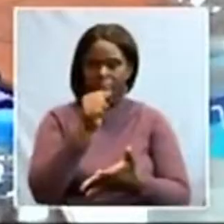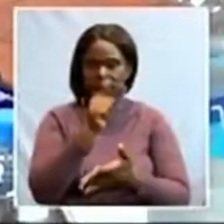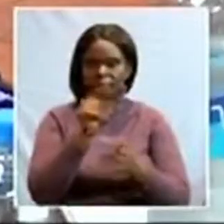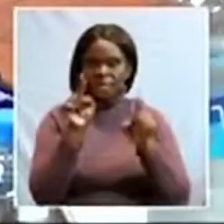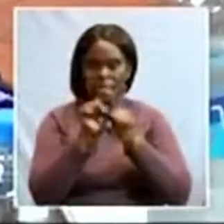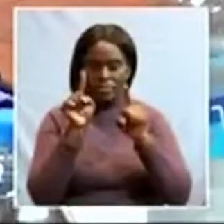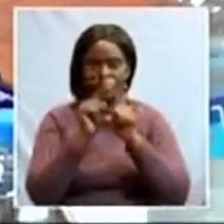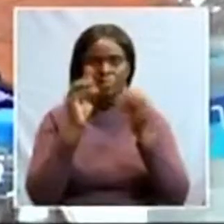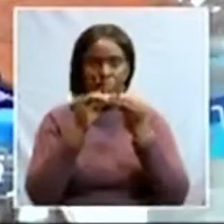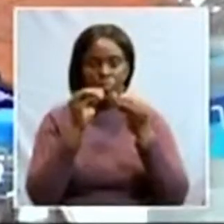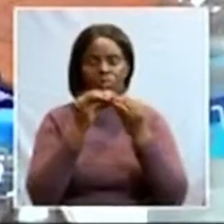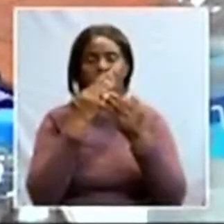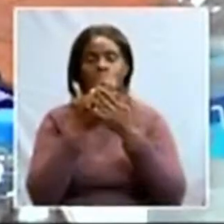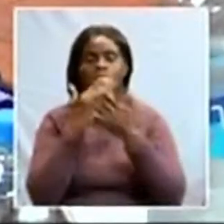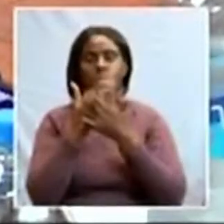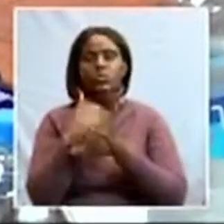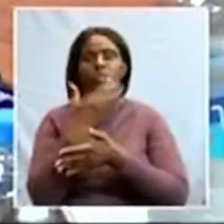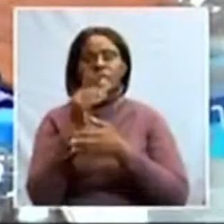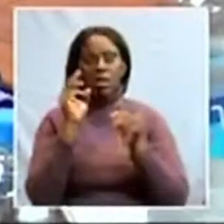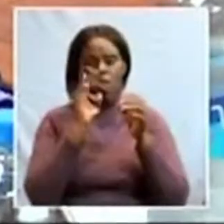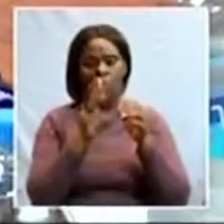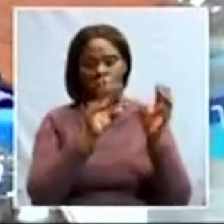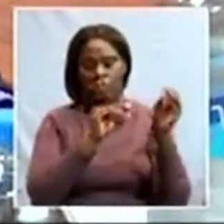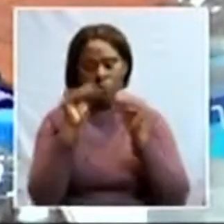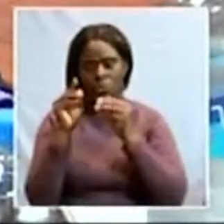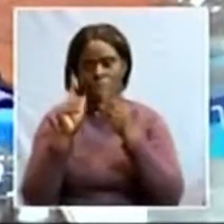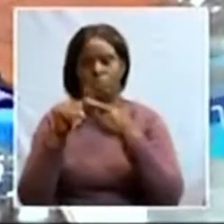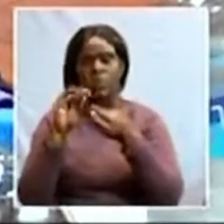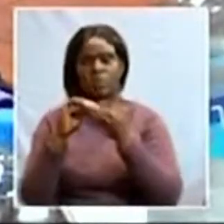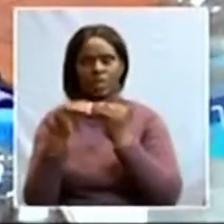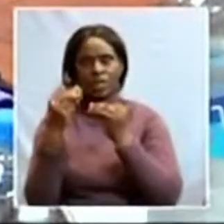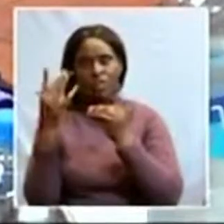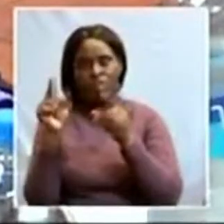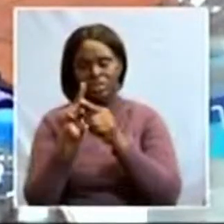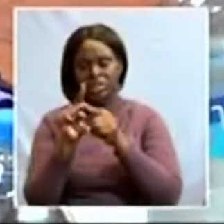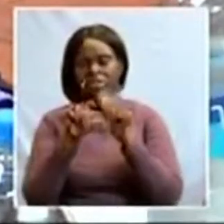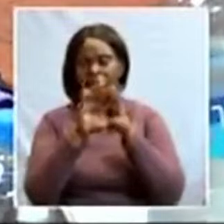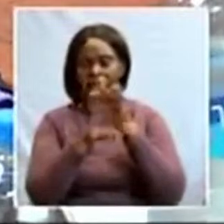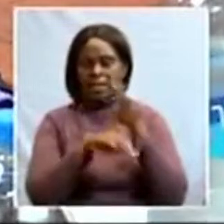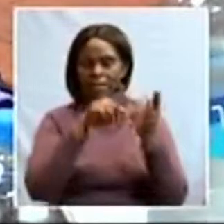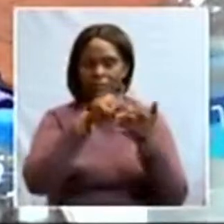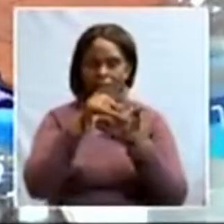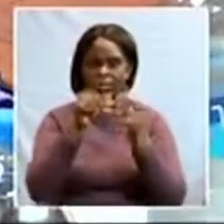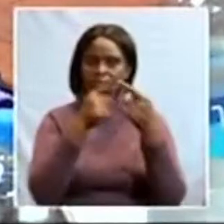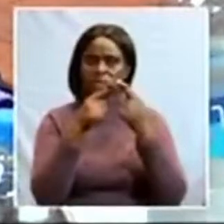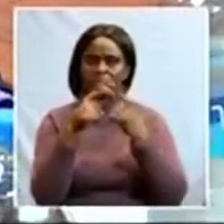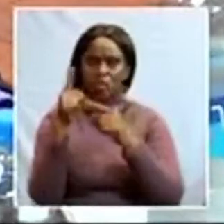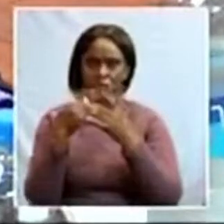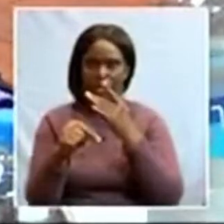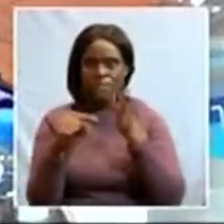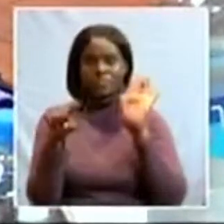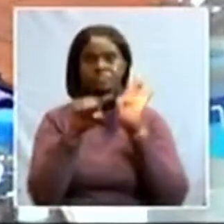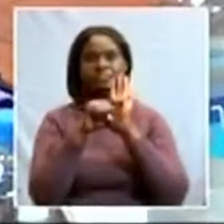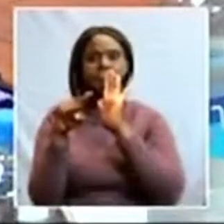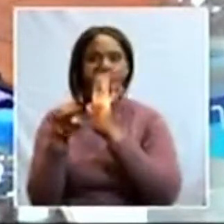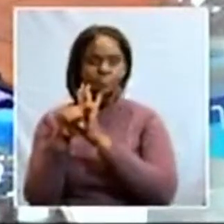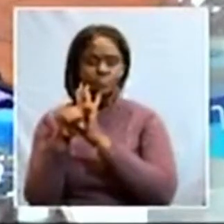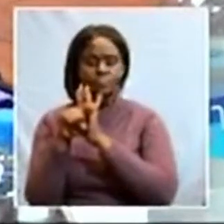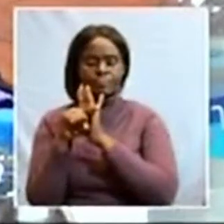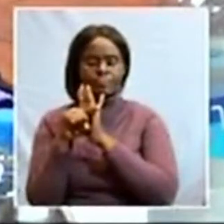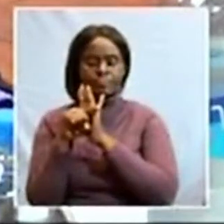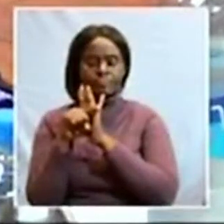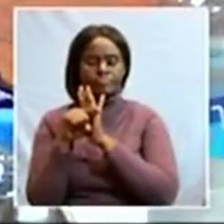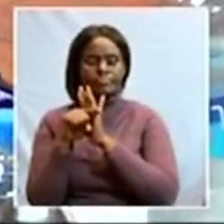is more realistic. We move on to item number 5 under permits. The variance is negative